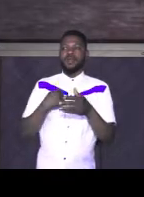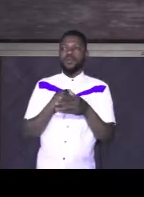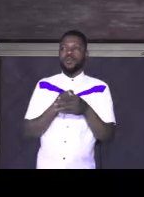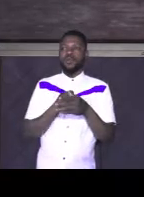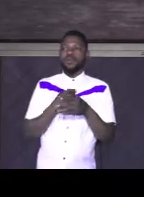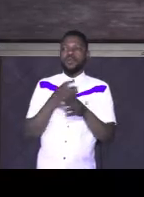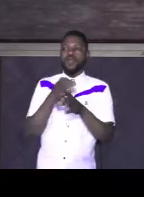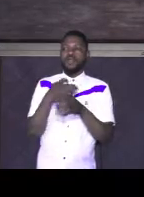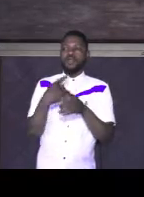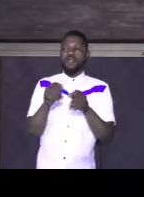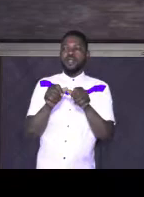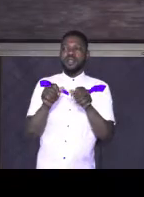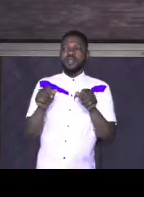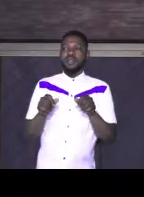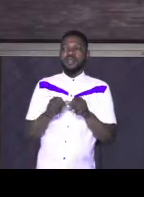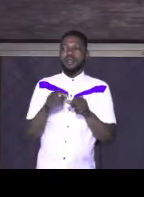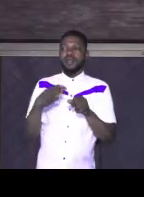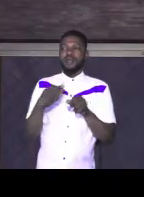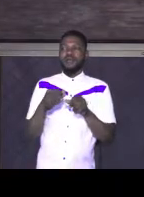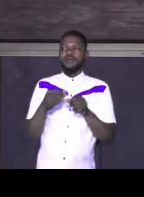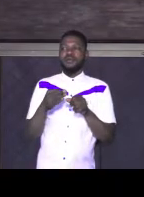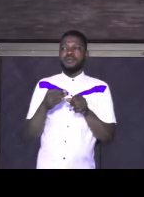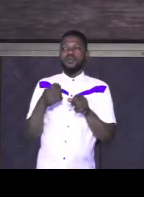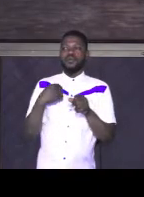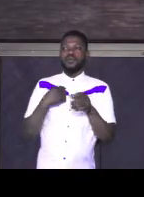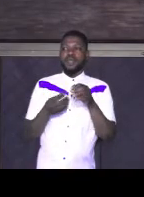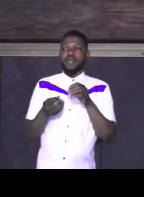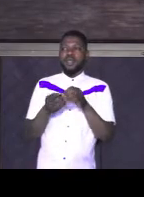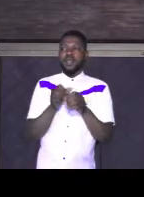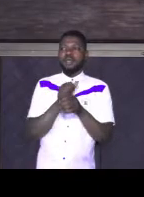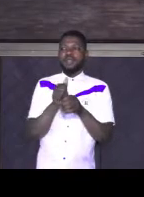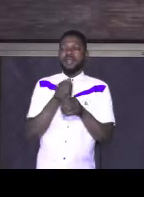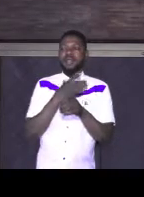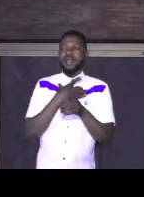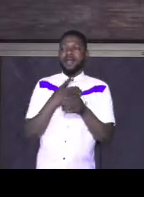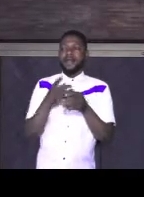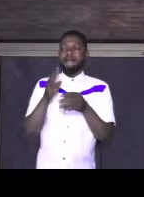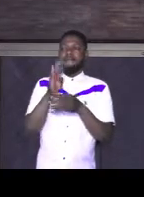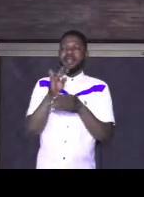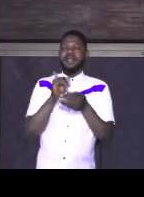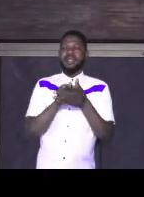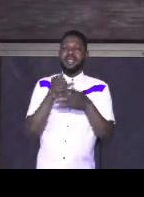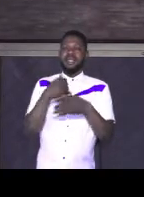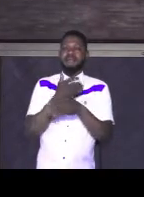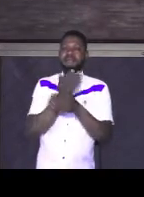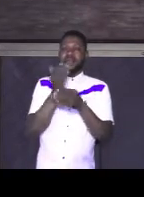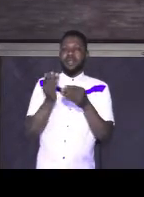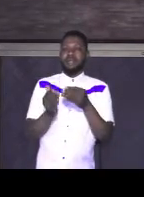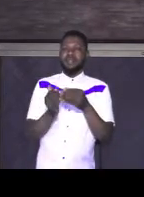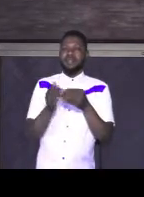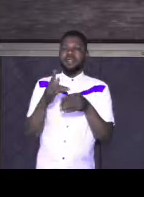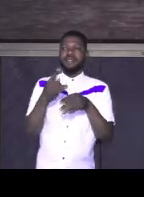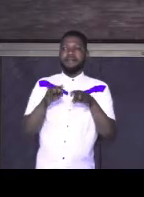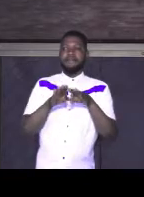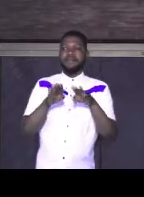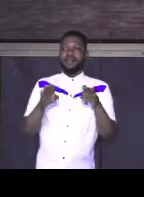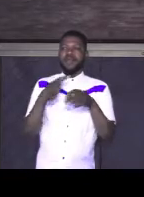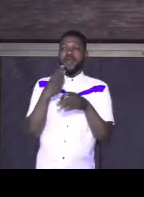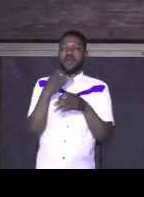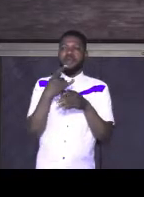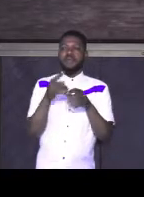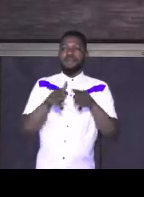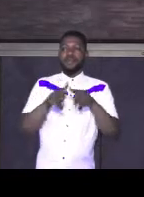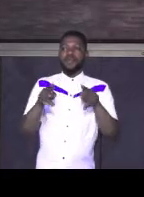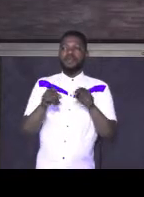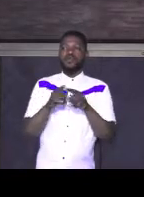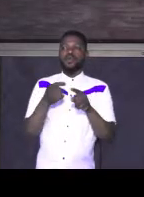before we got the area of the trapezoid, we had A and we had B, and that constitutes the breadth